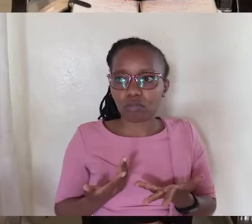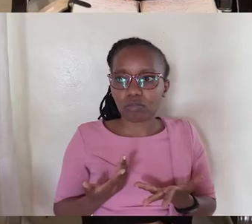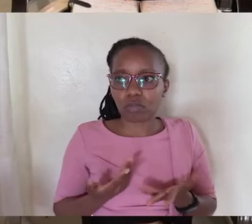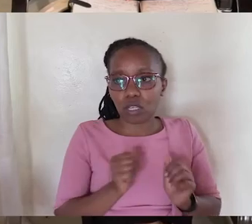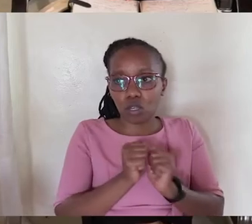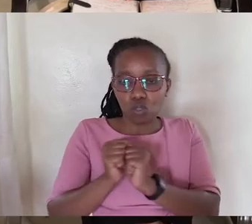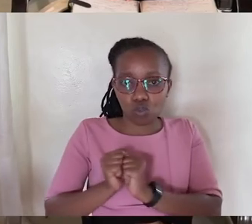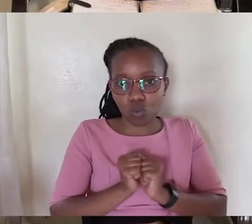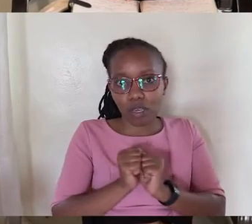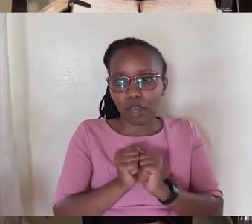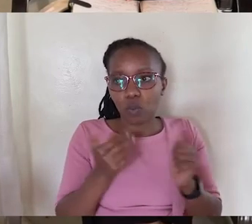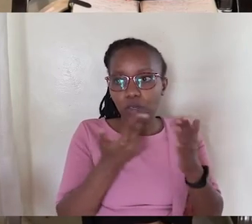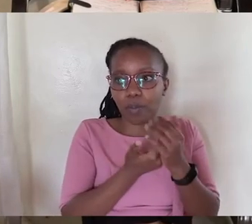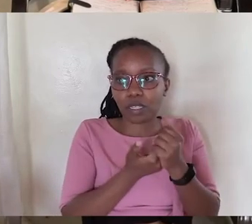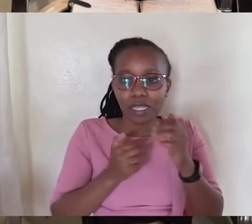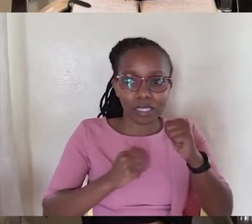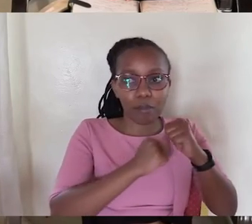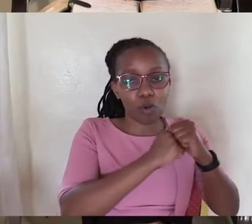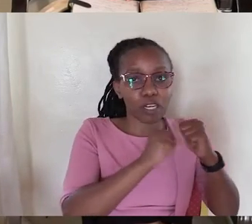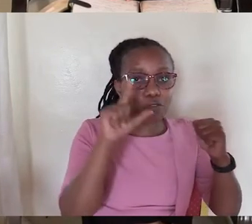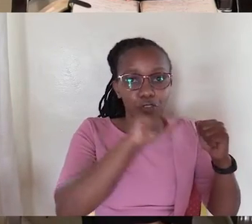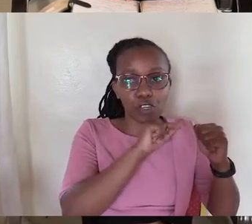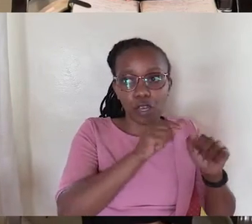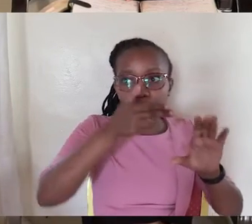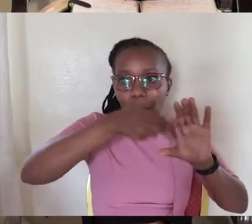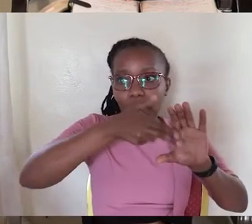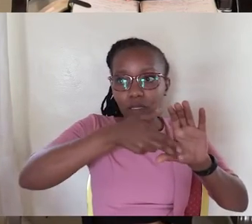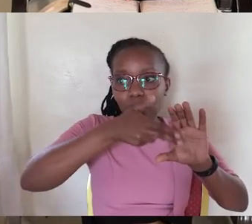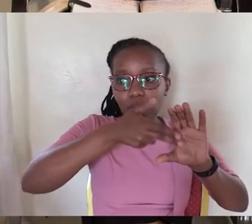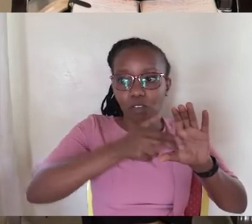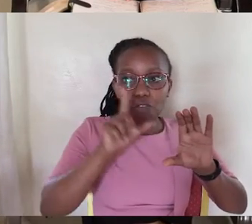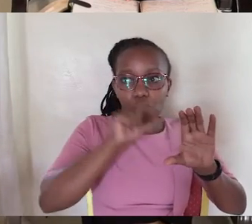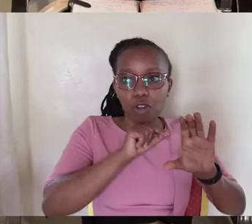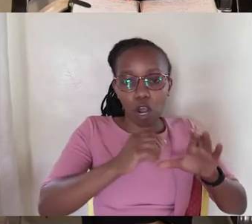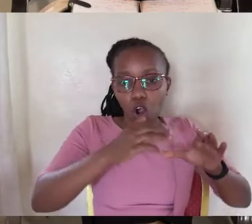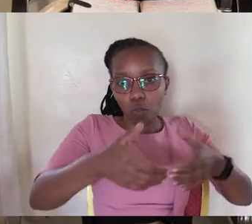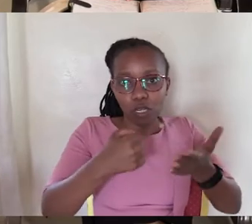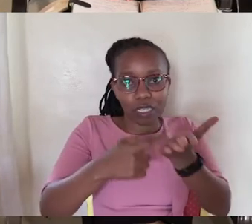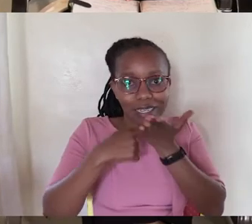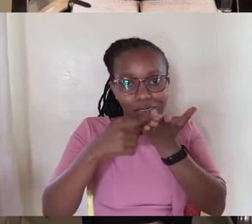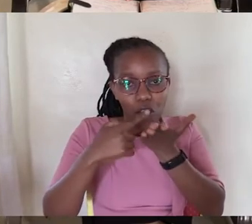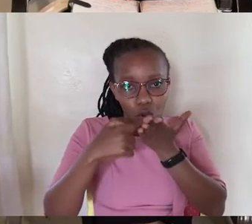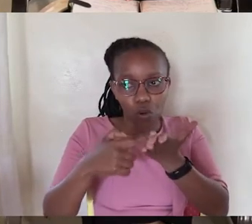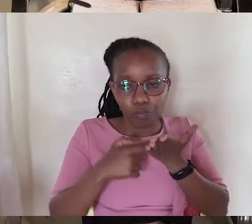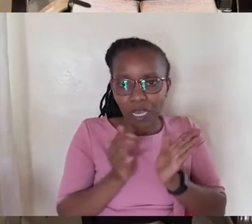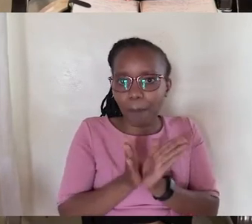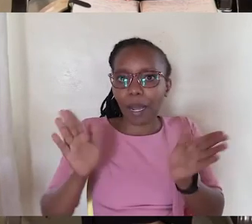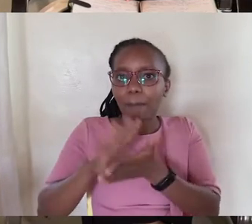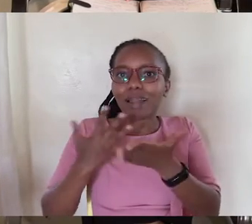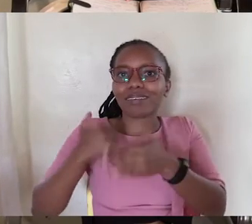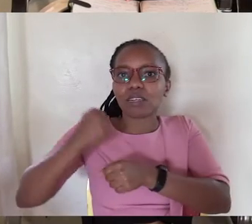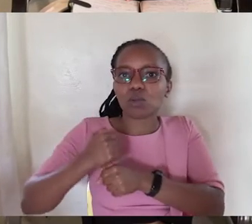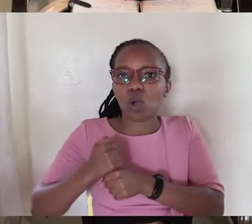with like-minded partners, we have been supported. We have participated in community dialogue. We have expanded the network. We have